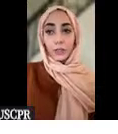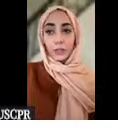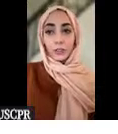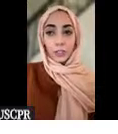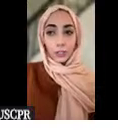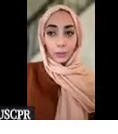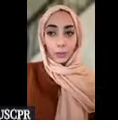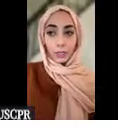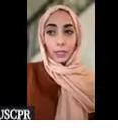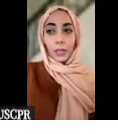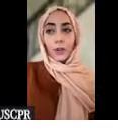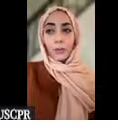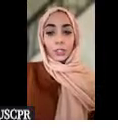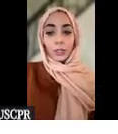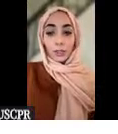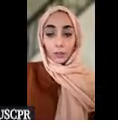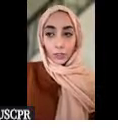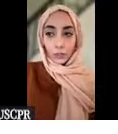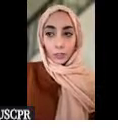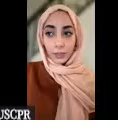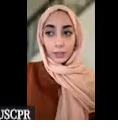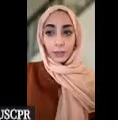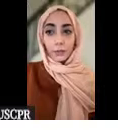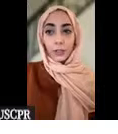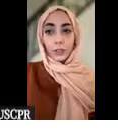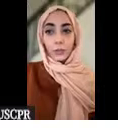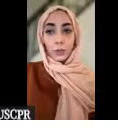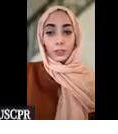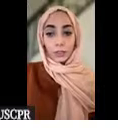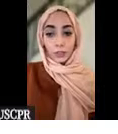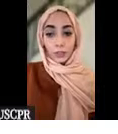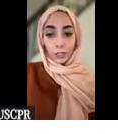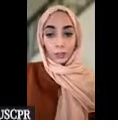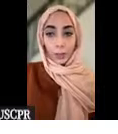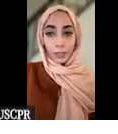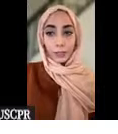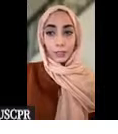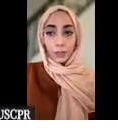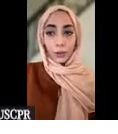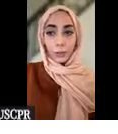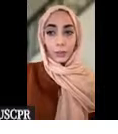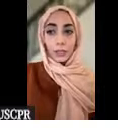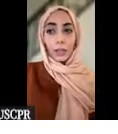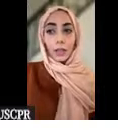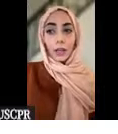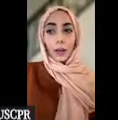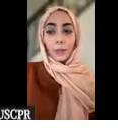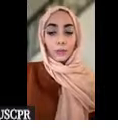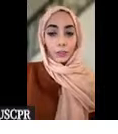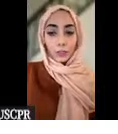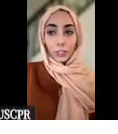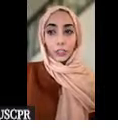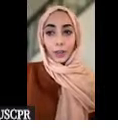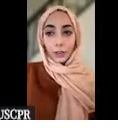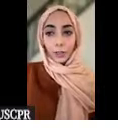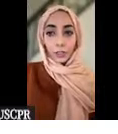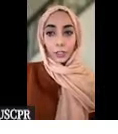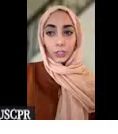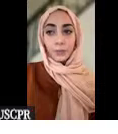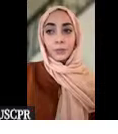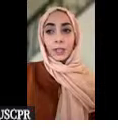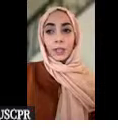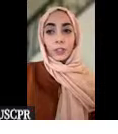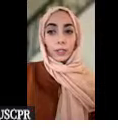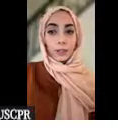of construction equipment, which has long faced criticism for its role in the destruction of Palestinian homes, infrastructure, and